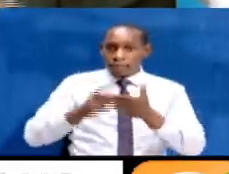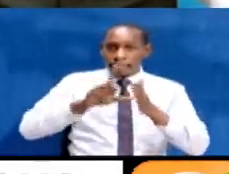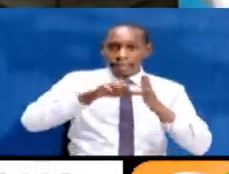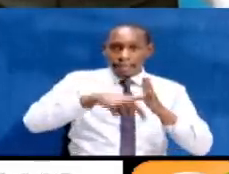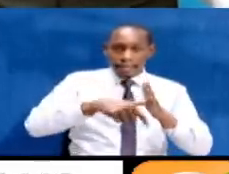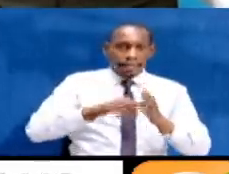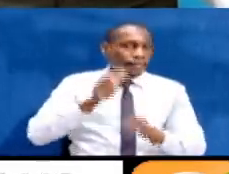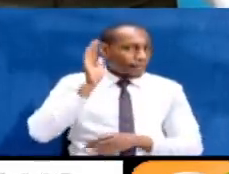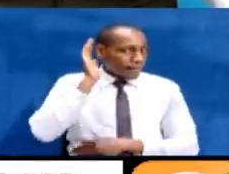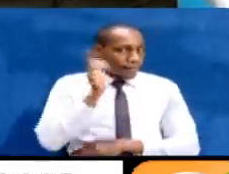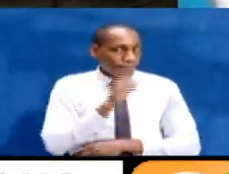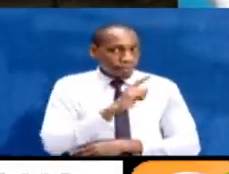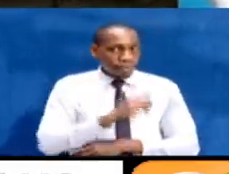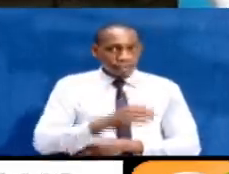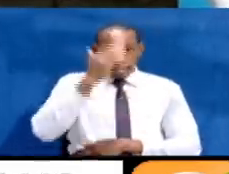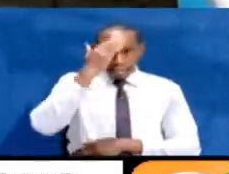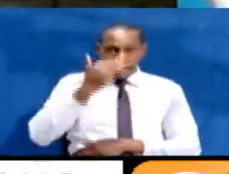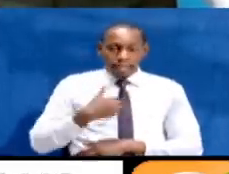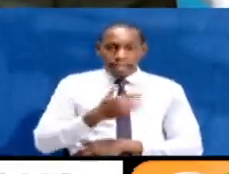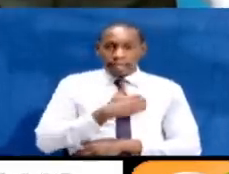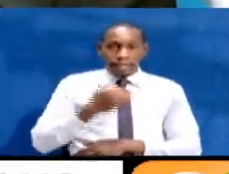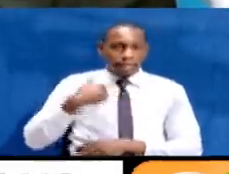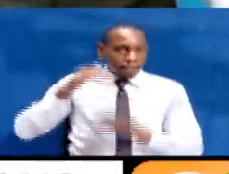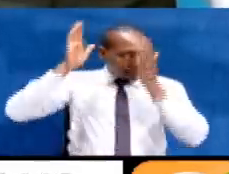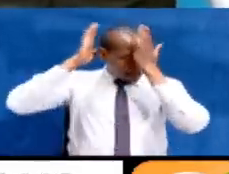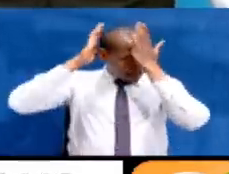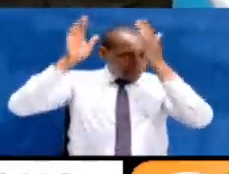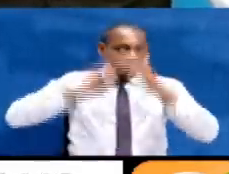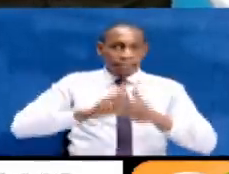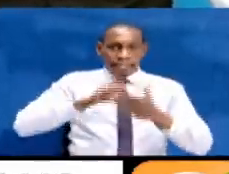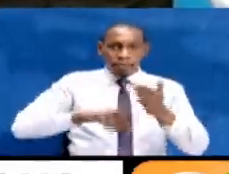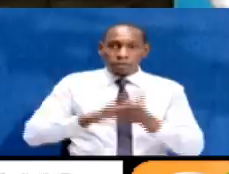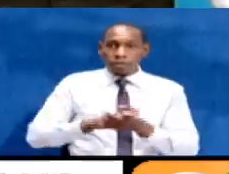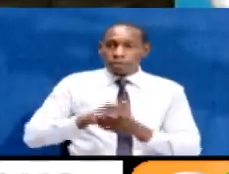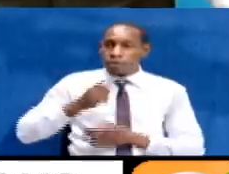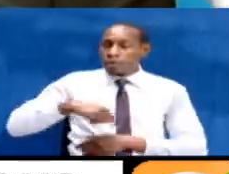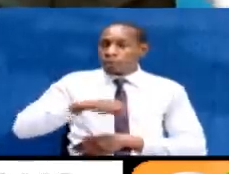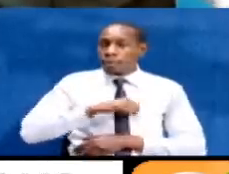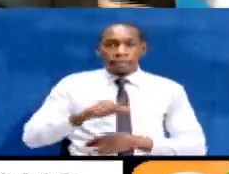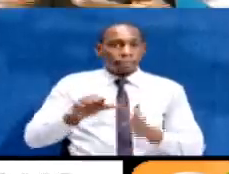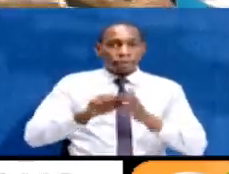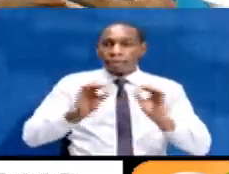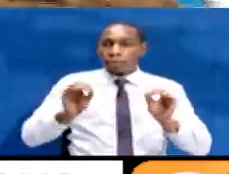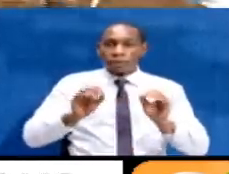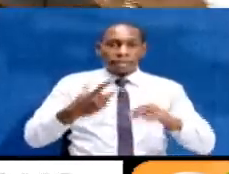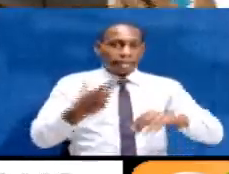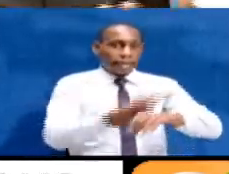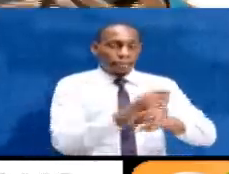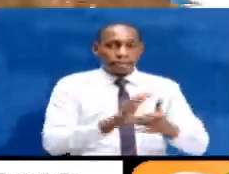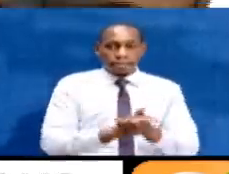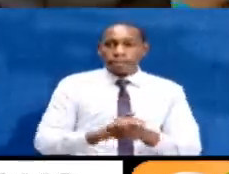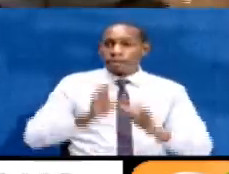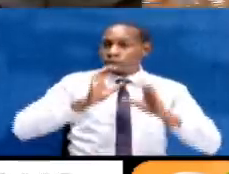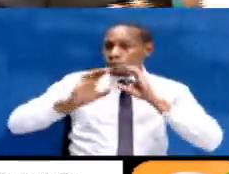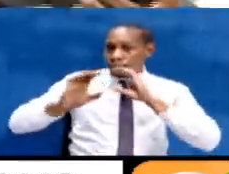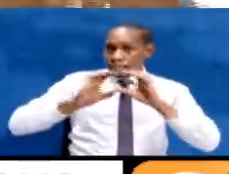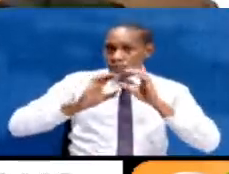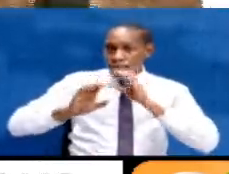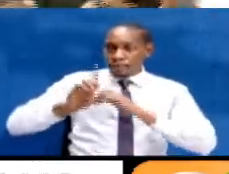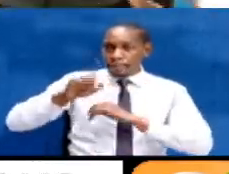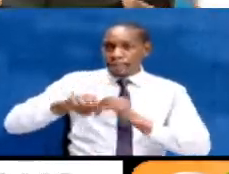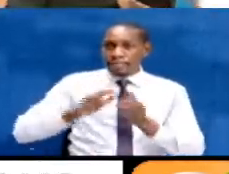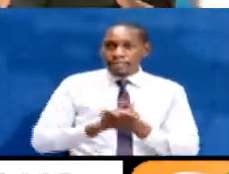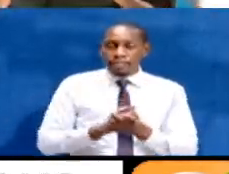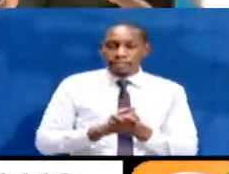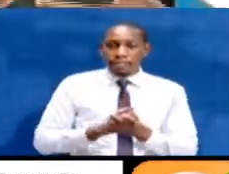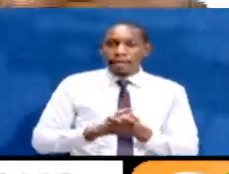that, we had the Catholic bishops saying, we are fine with the vaccine. So there's a lot of this communication that